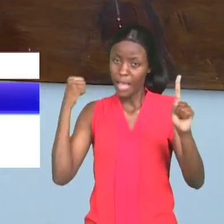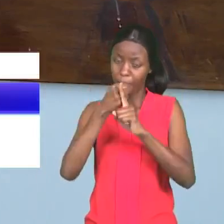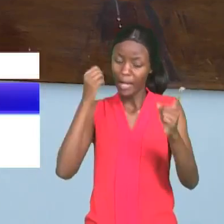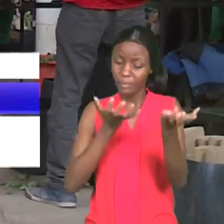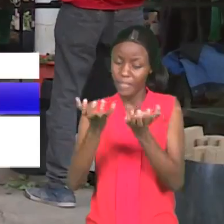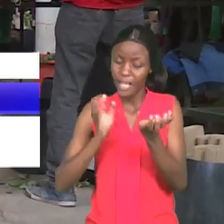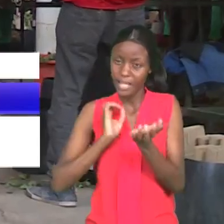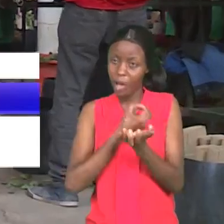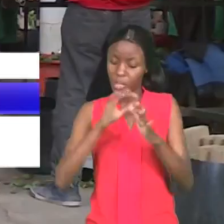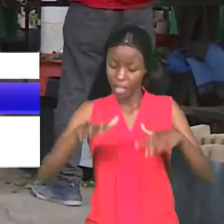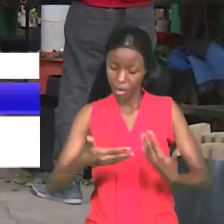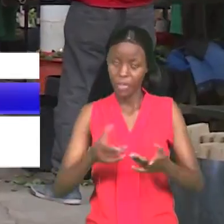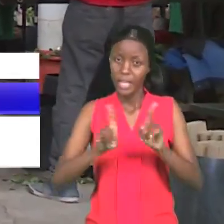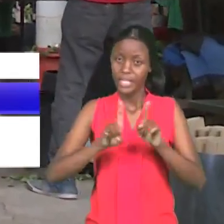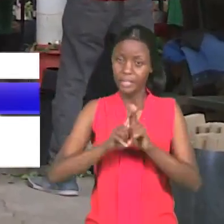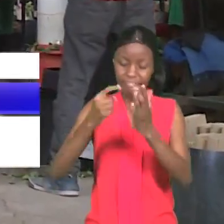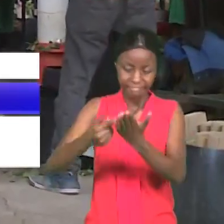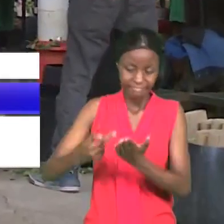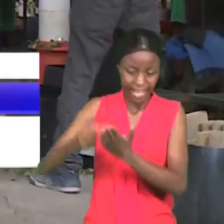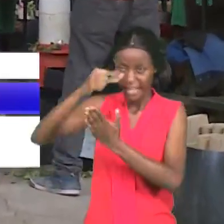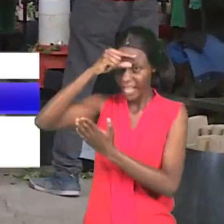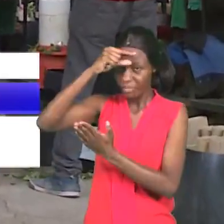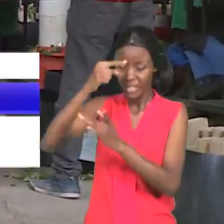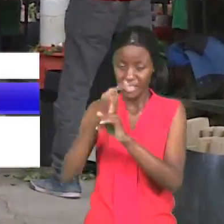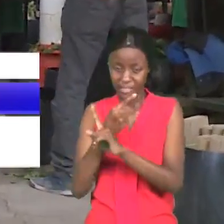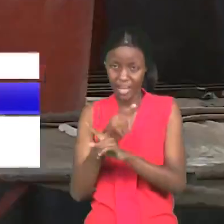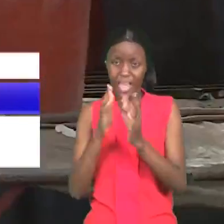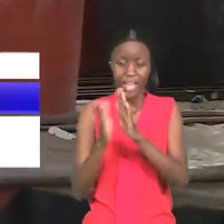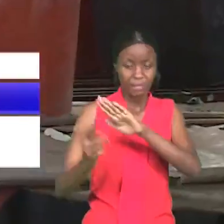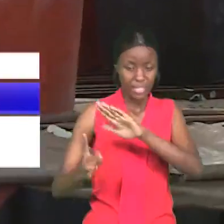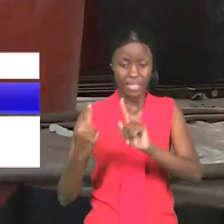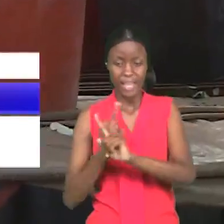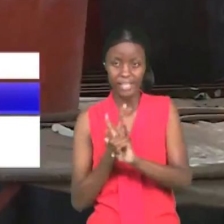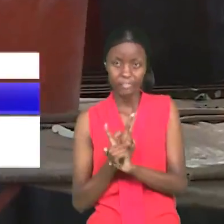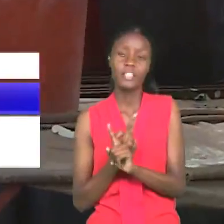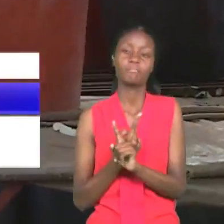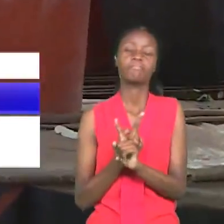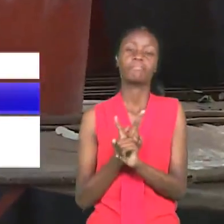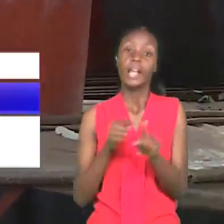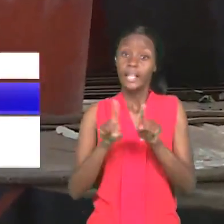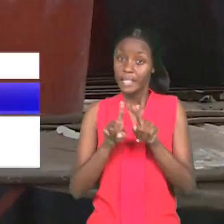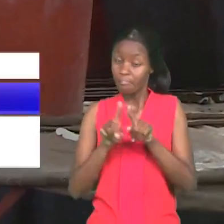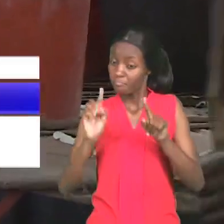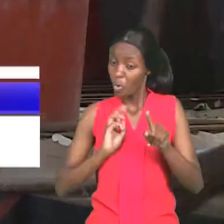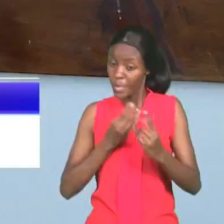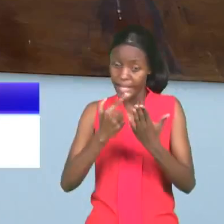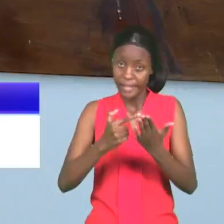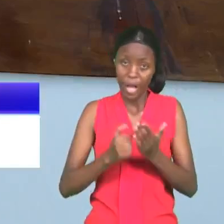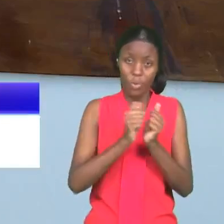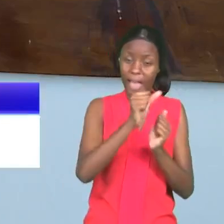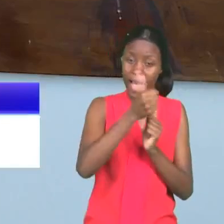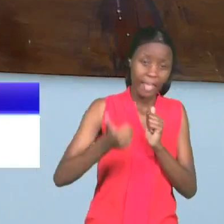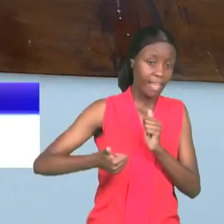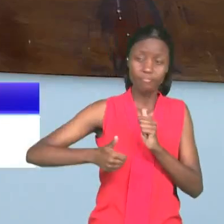business. And we are talking to government institutions and ministries. We are also talking to our foreign